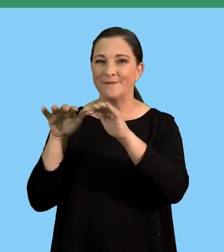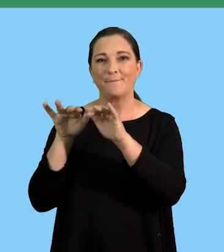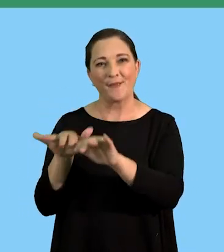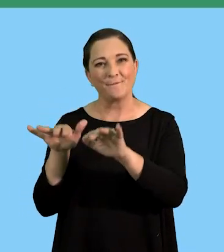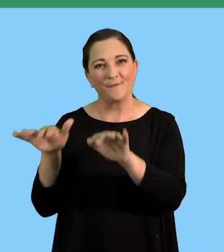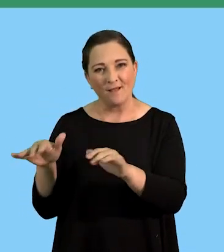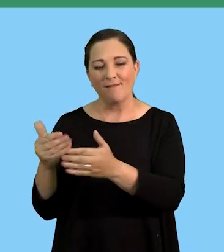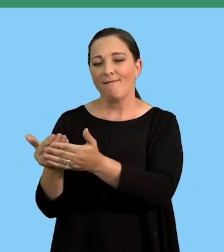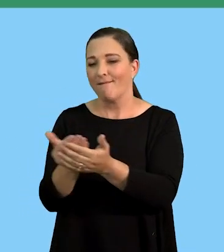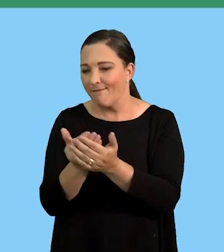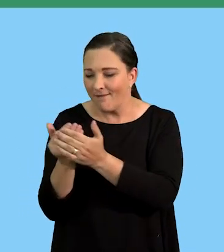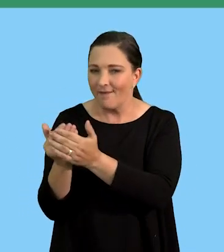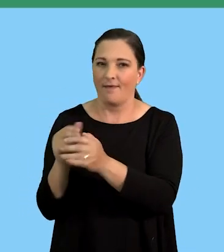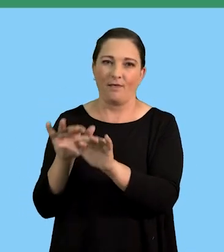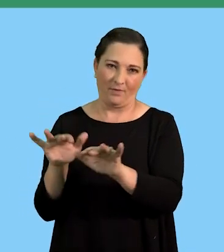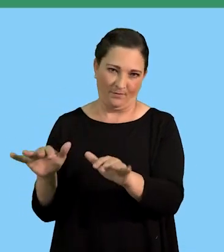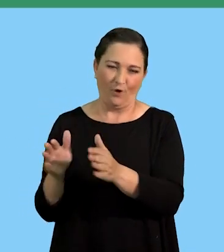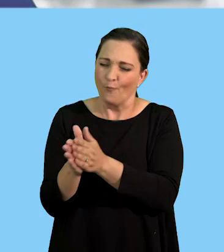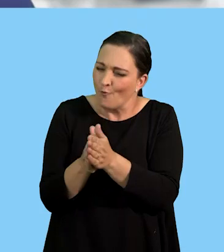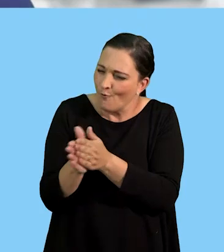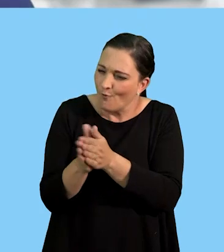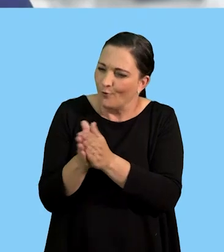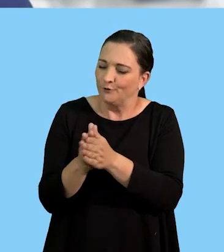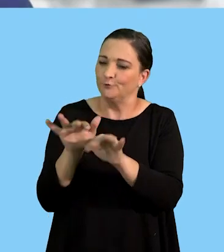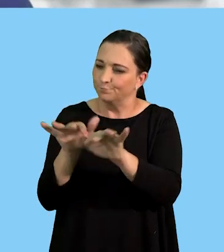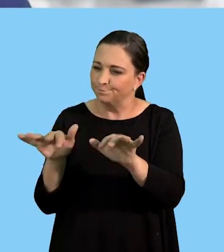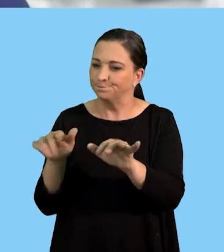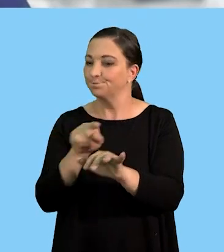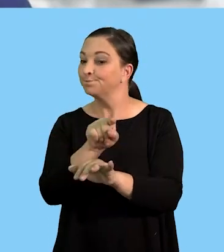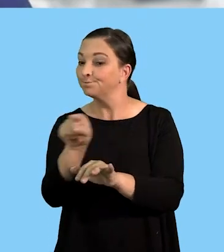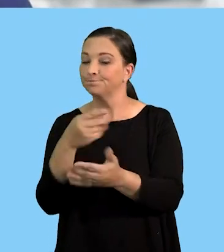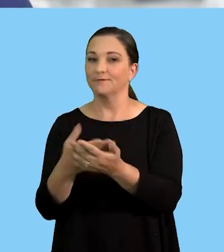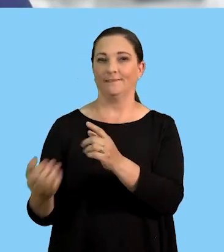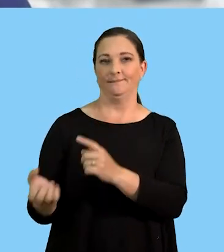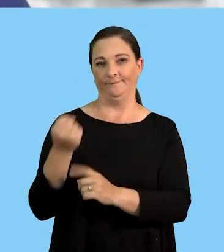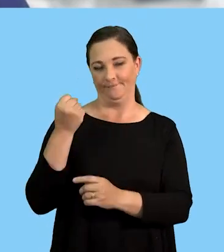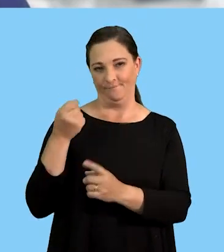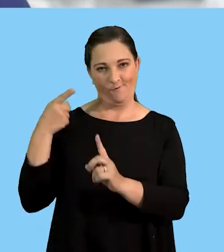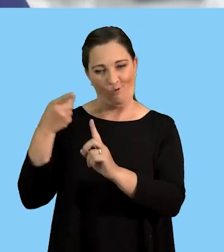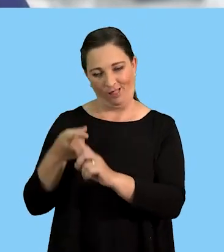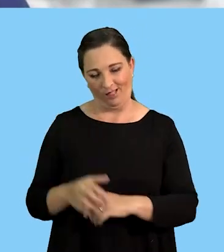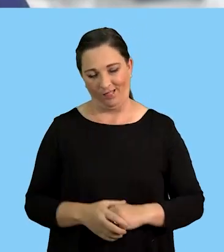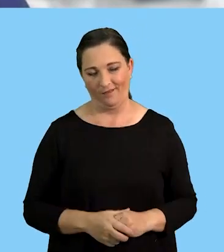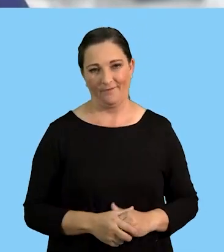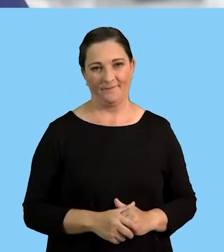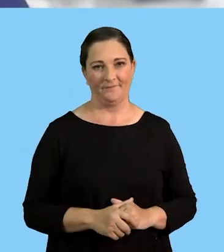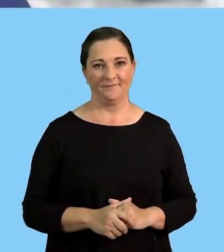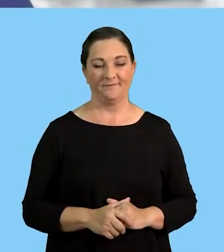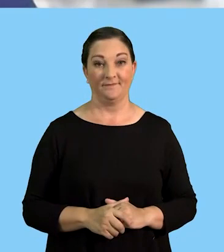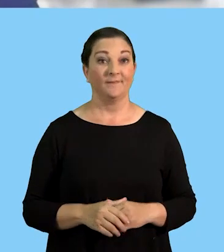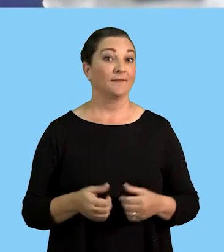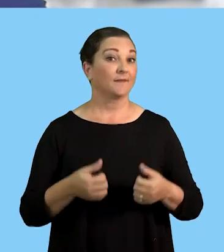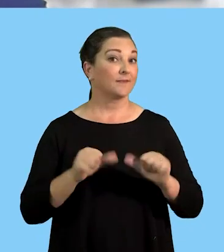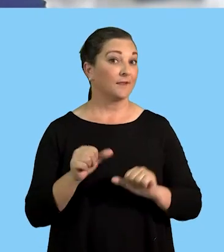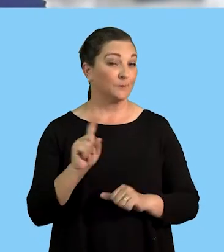be people-orientated. They would care about motivating the subordinates or employees towards achieving the goal or objective